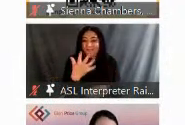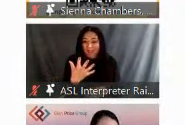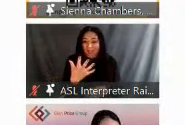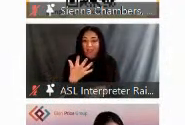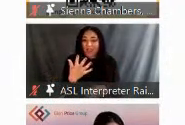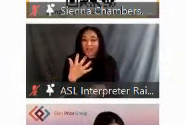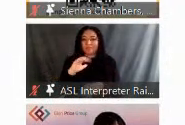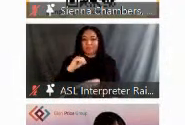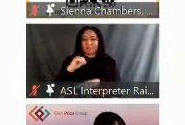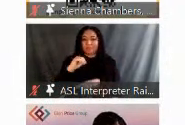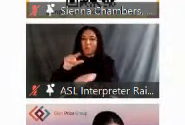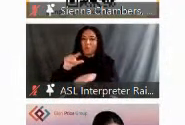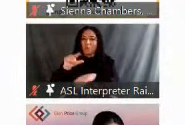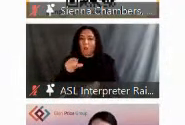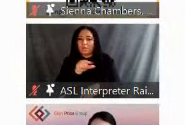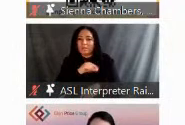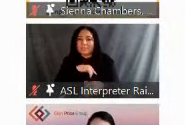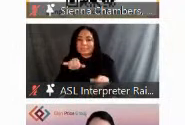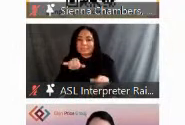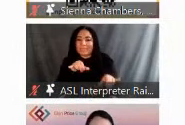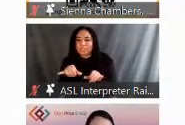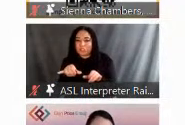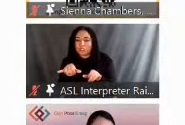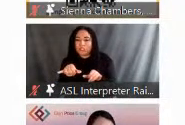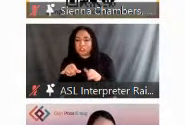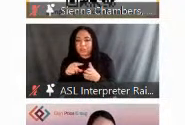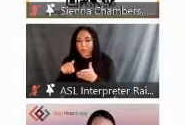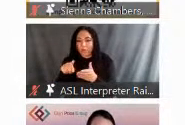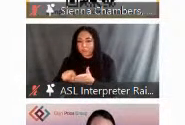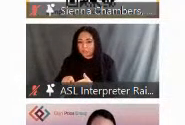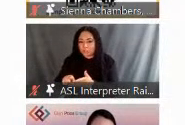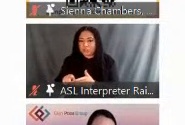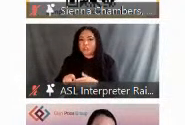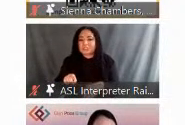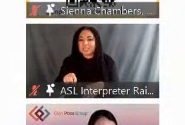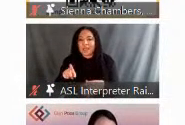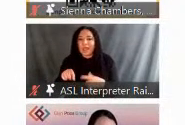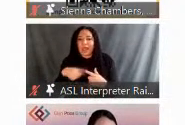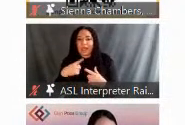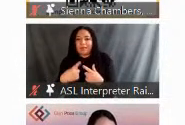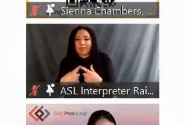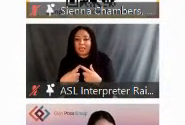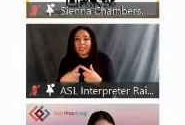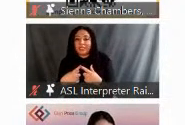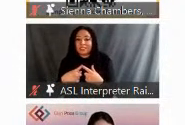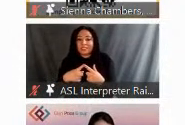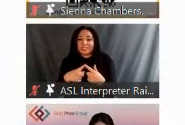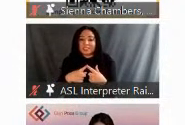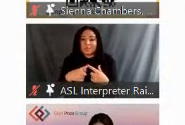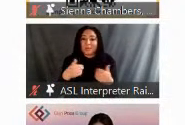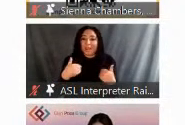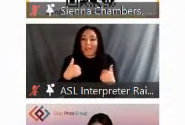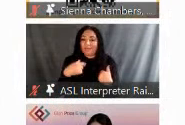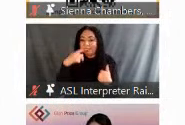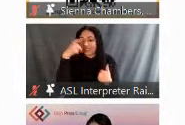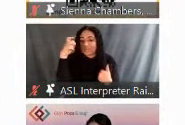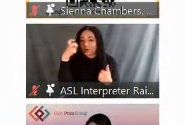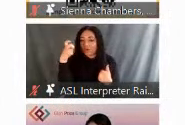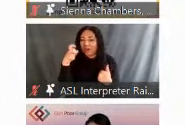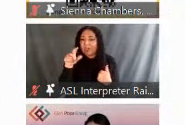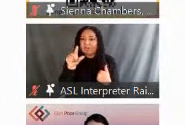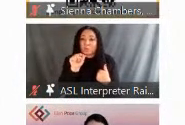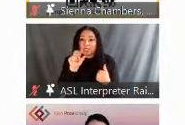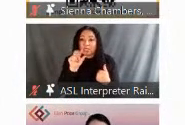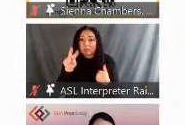this post sort of summer 2020, where we start to think about the lived experiences and the